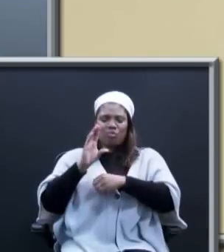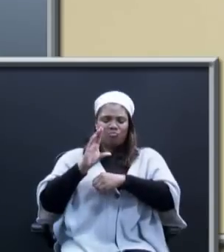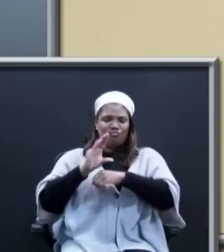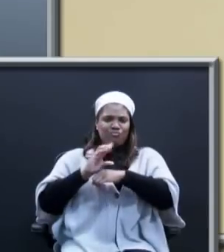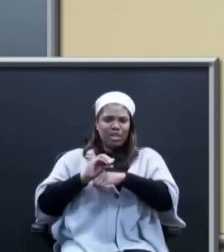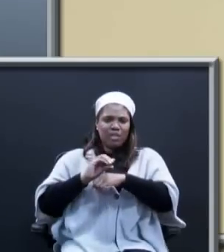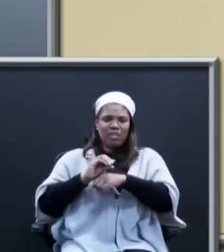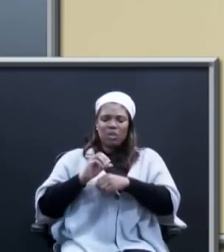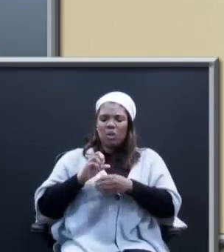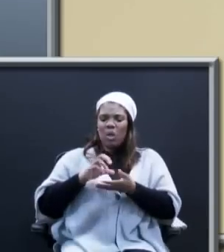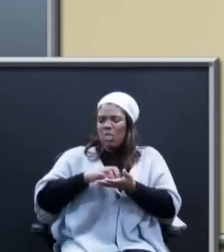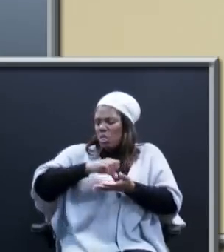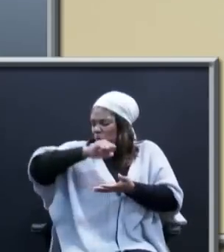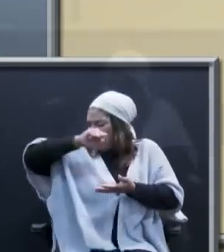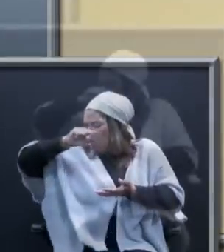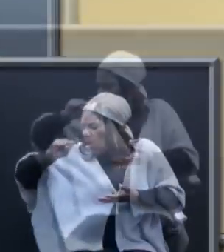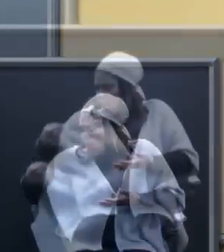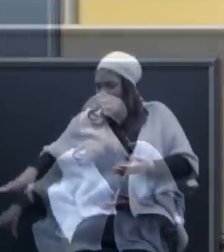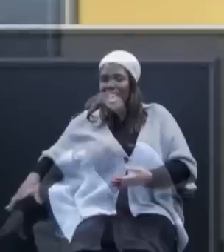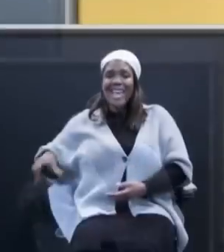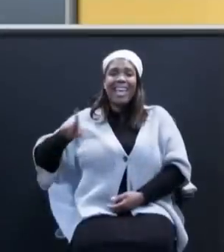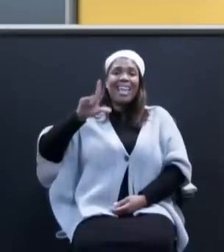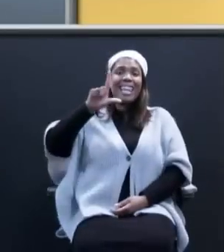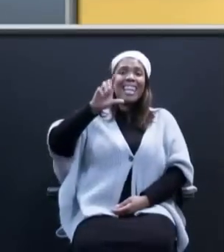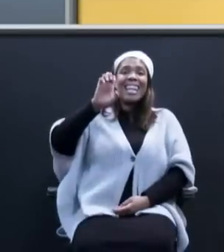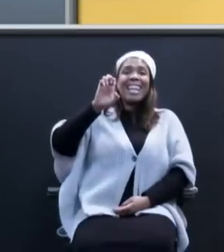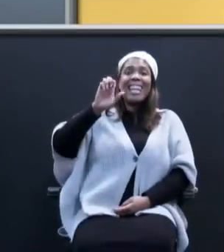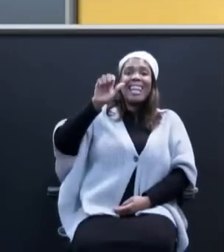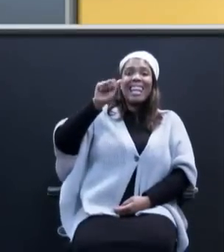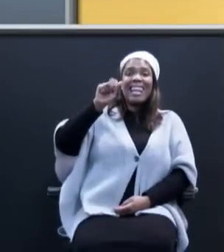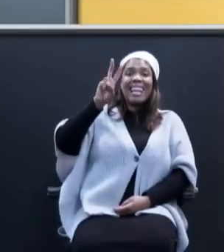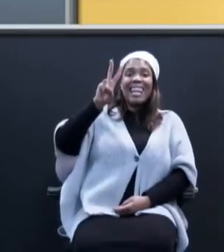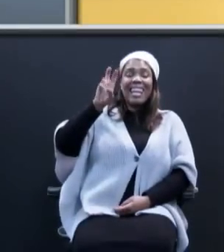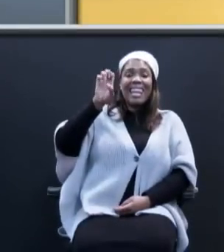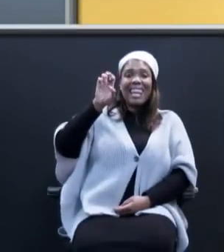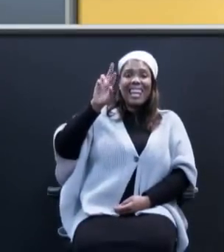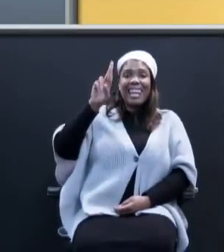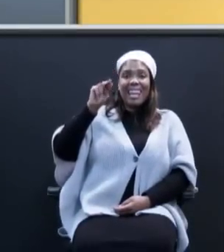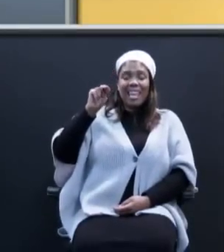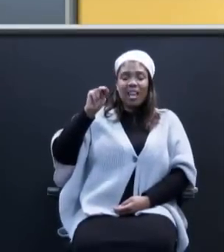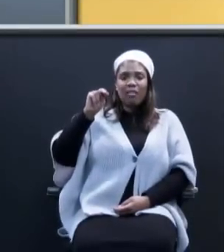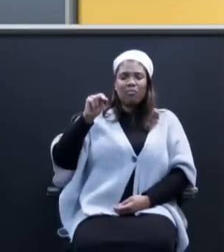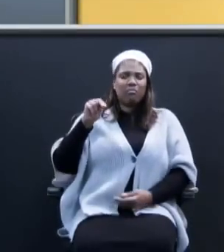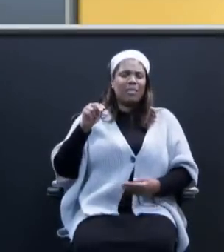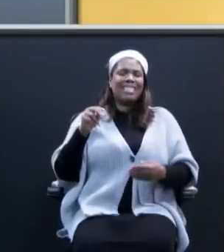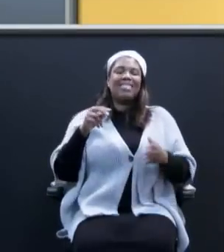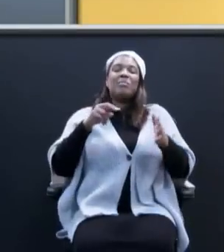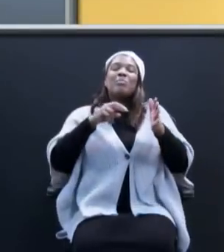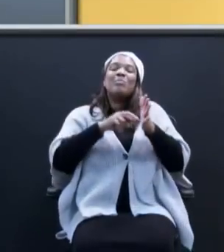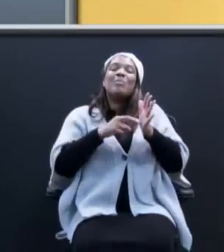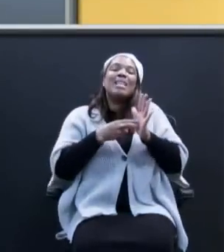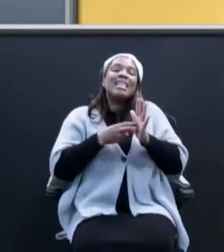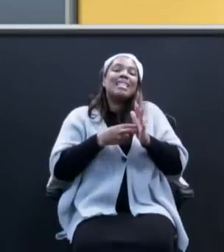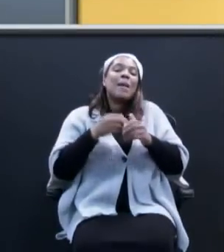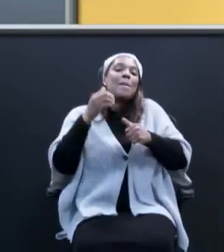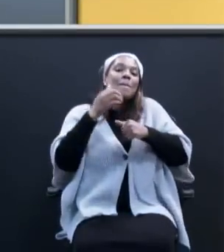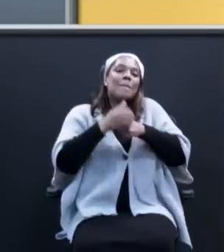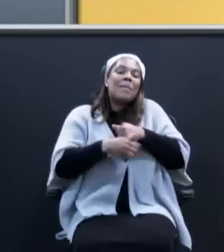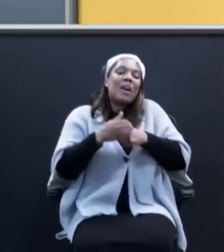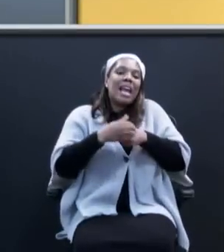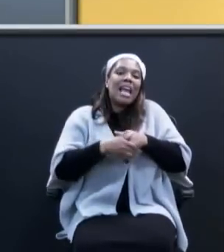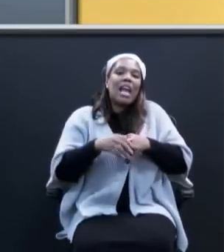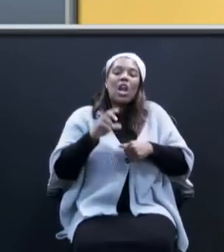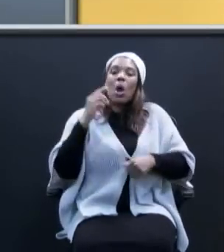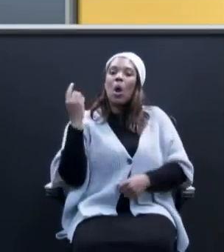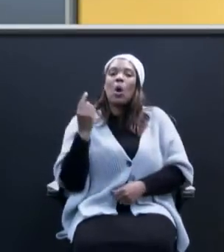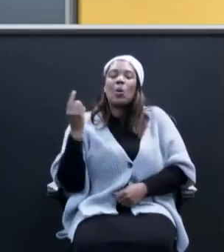of your houses. Now that's leavened bread, sisters and brothers. Because people are going to call me, well, Brother Poole, do I have to put my yeast out and my